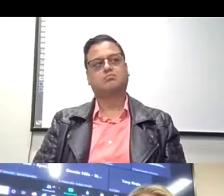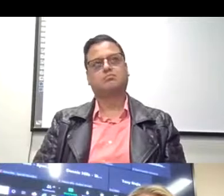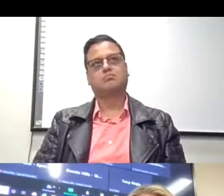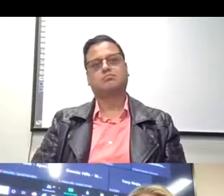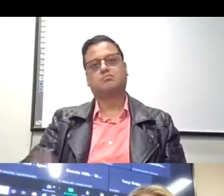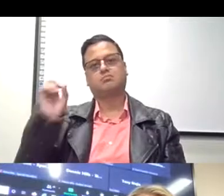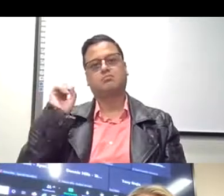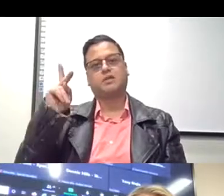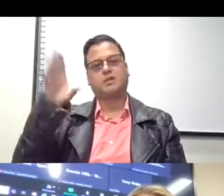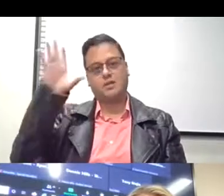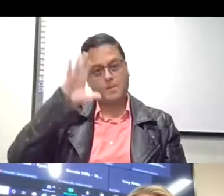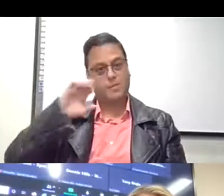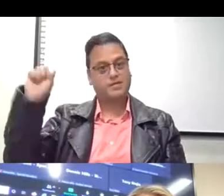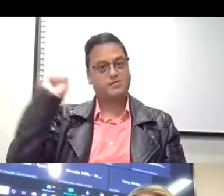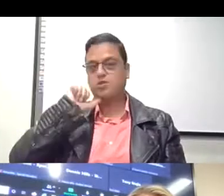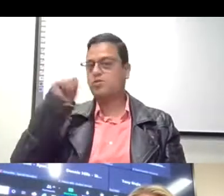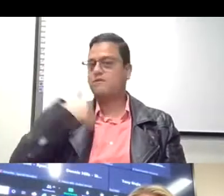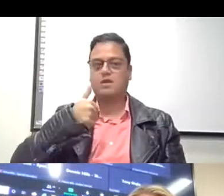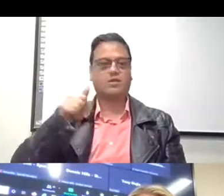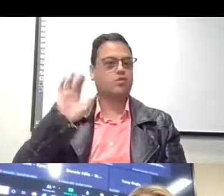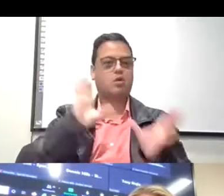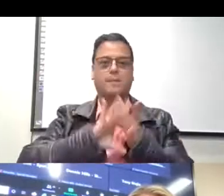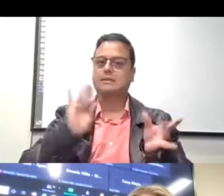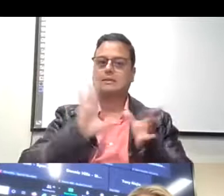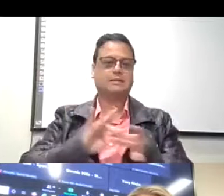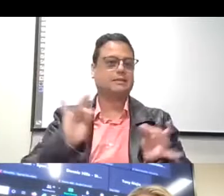Okay, President Chen, we have no other hands for public comment.